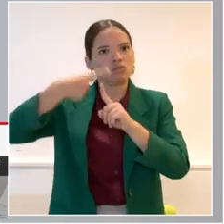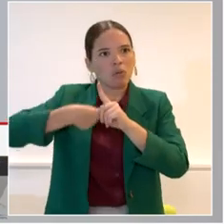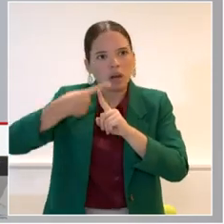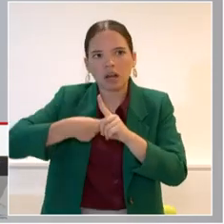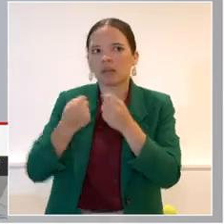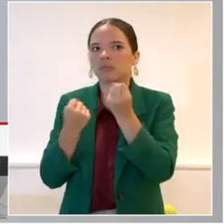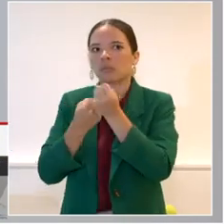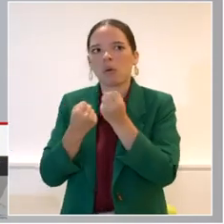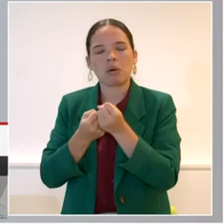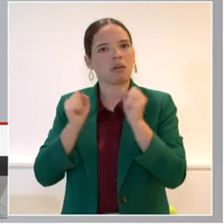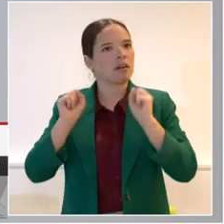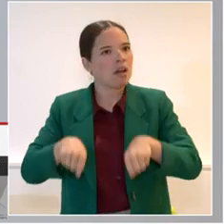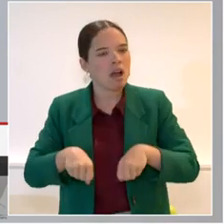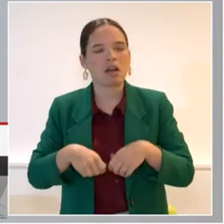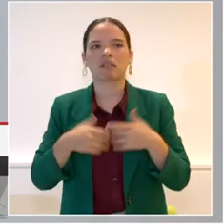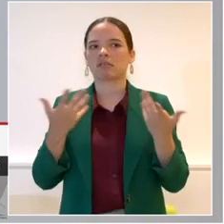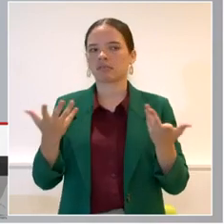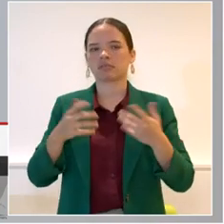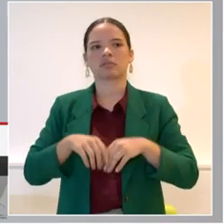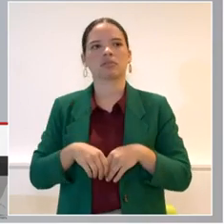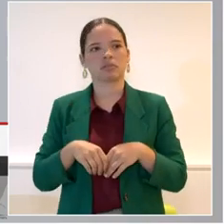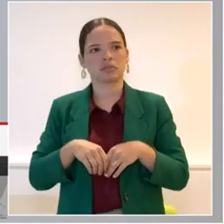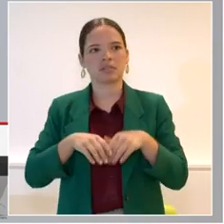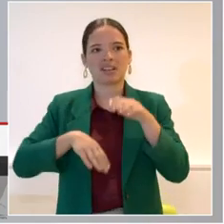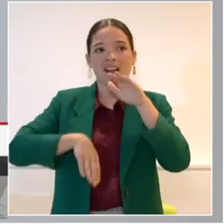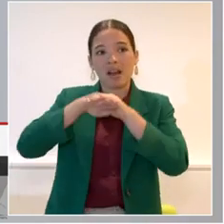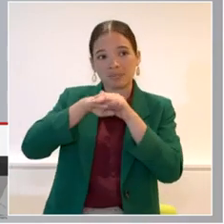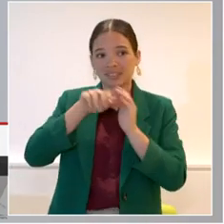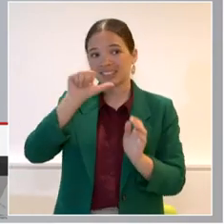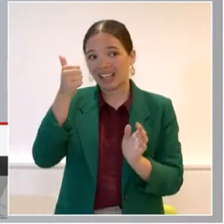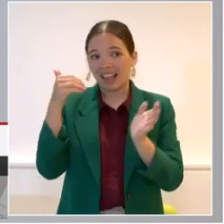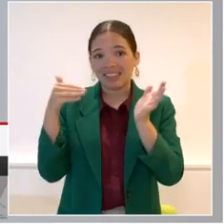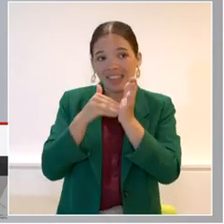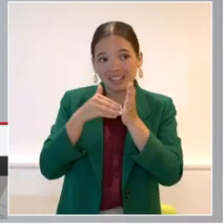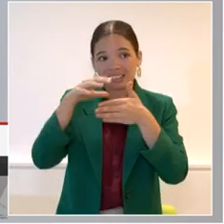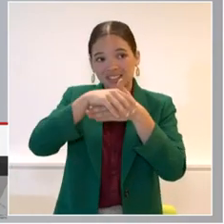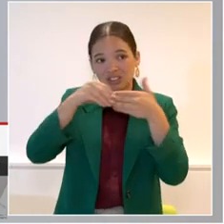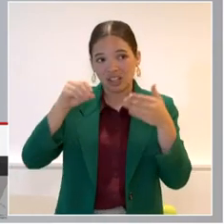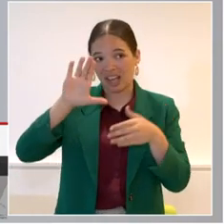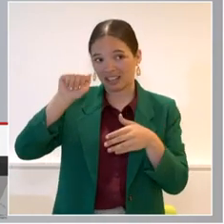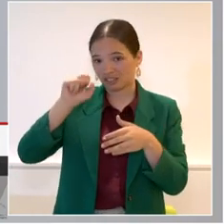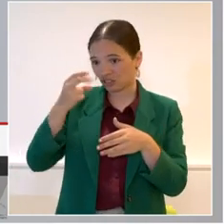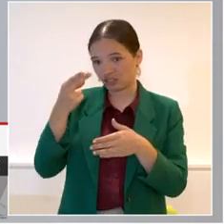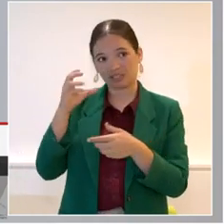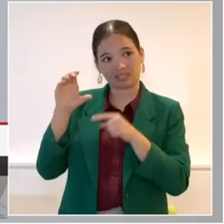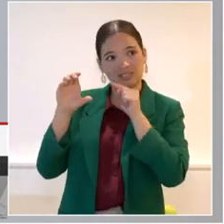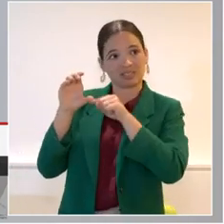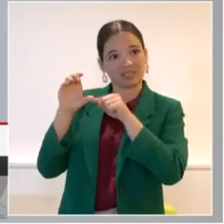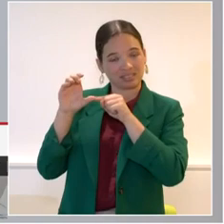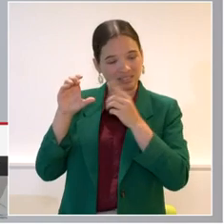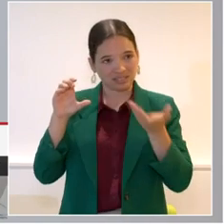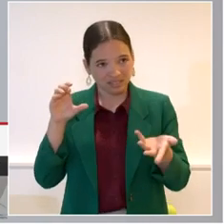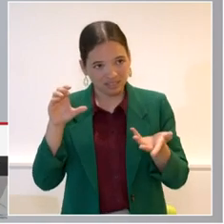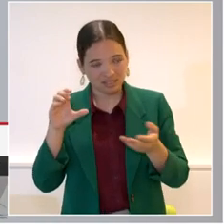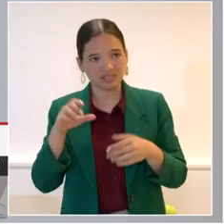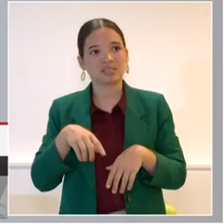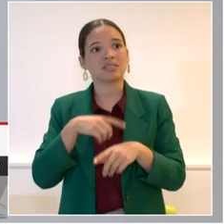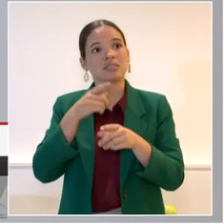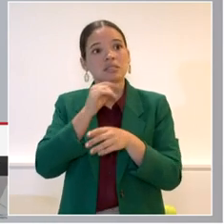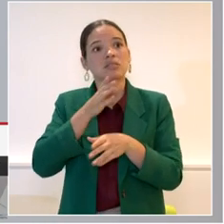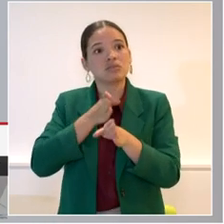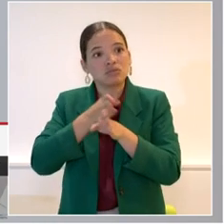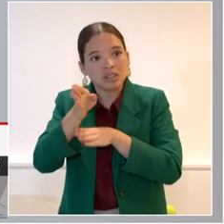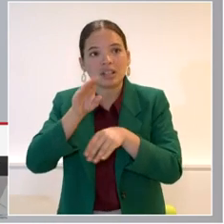get you up to $10,000 in cash. In addition to providing career support, we're